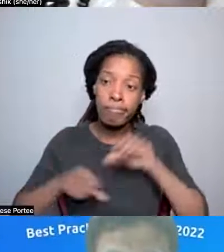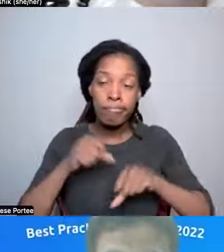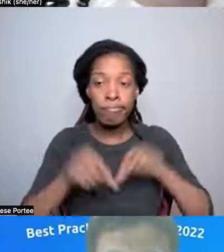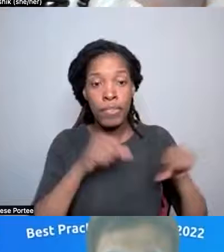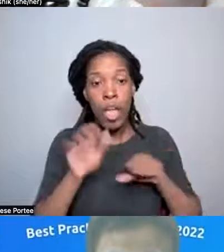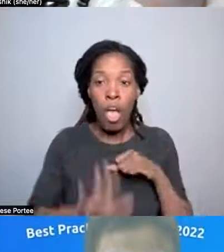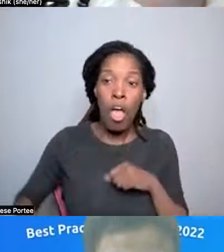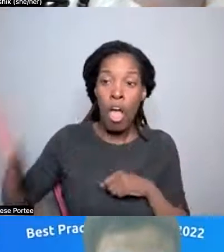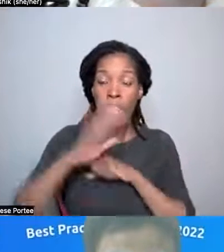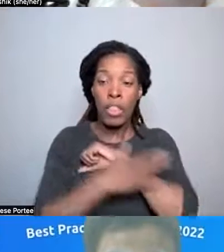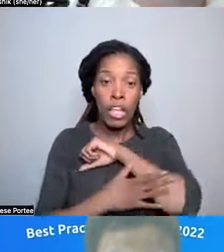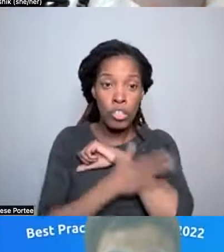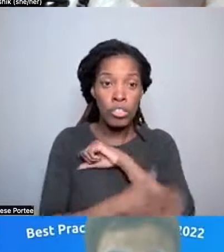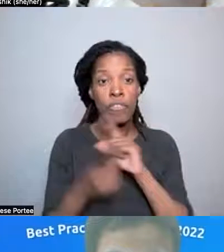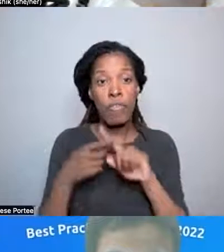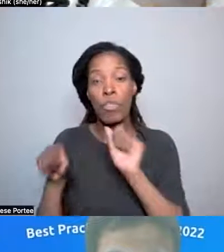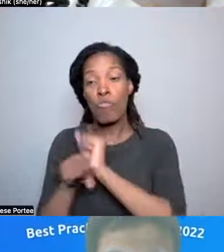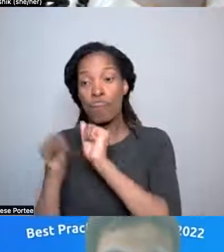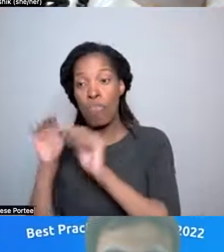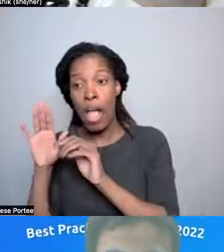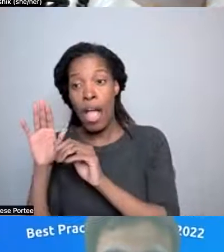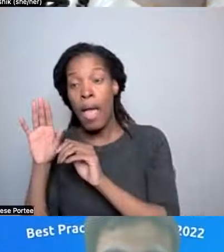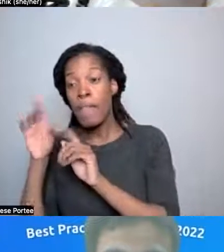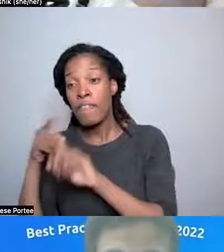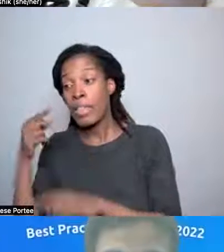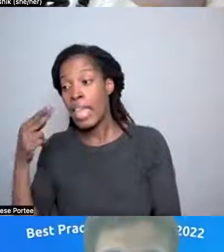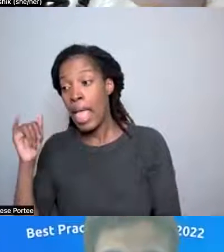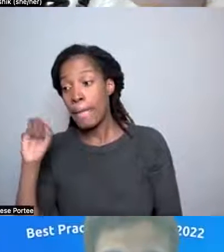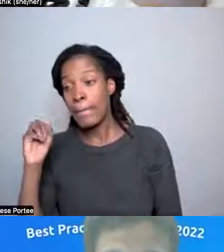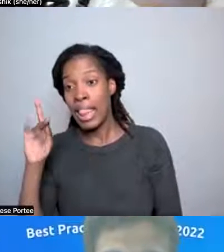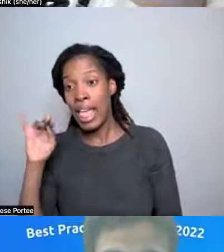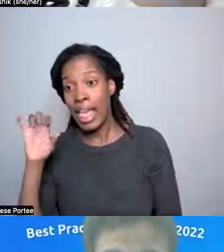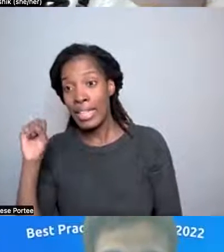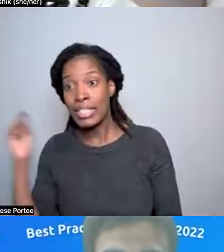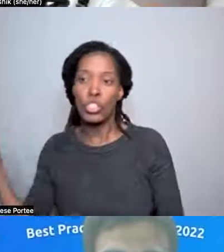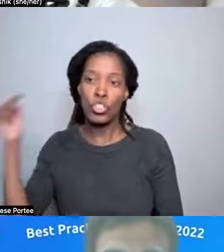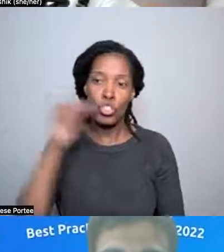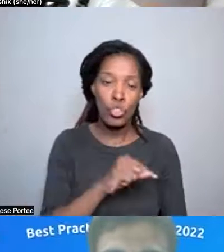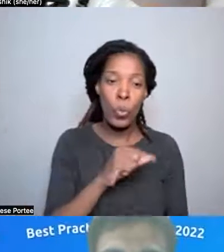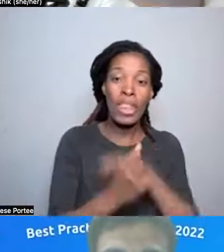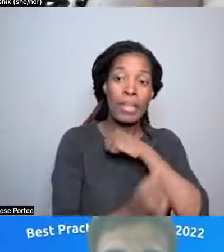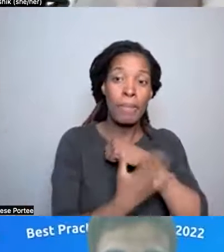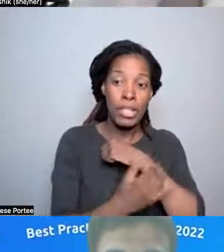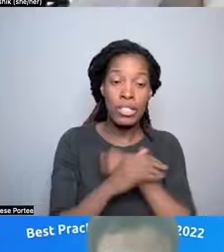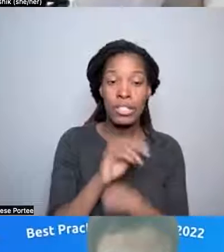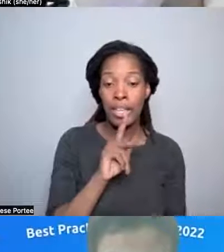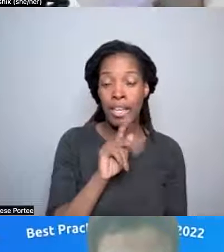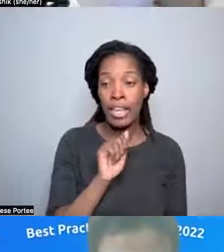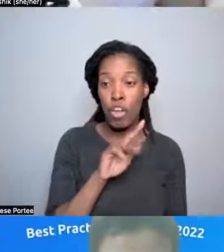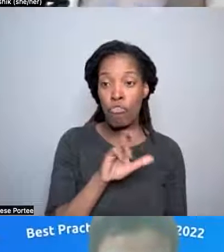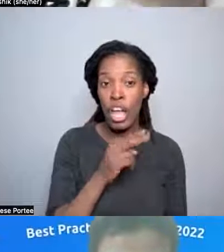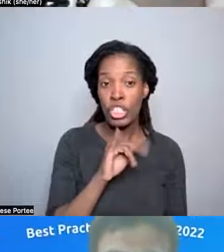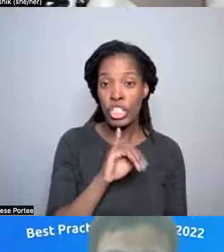the Rocky Mountains of the Himalayas to the sandy beaches of Karachi. I'm a